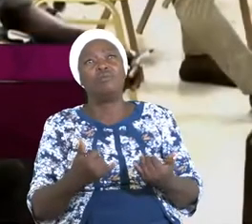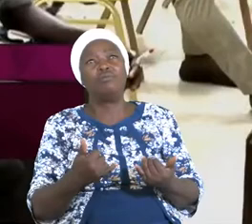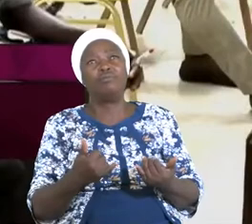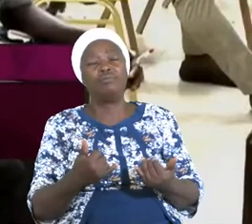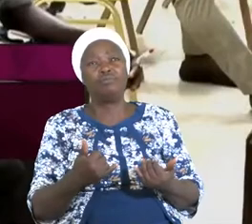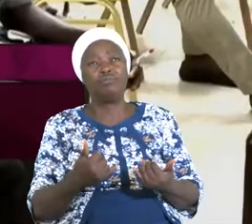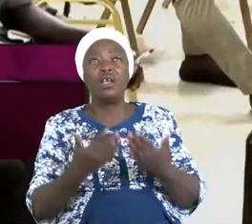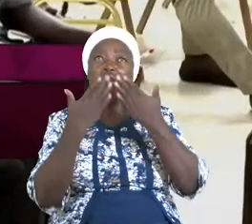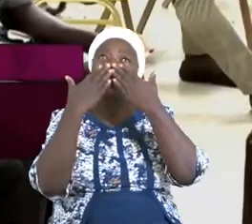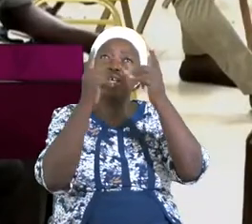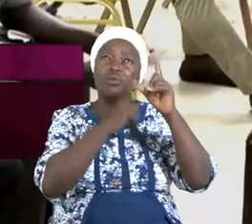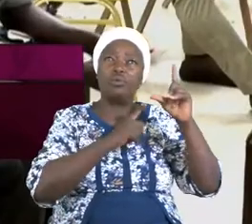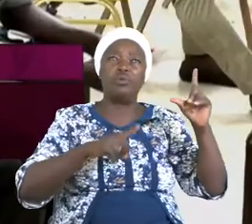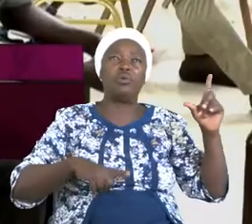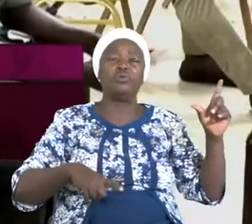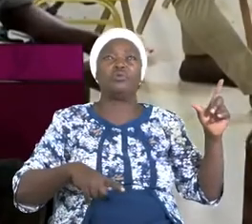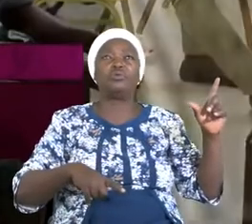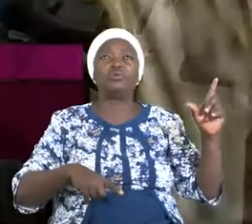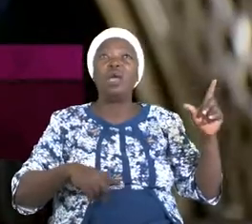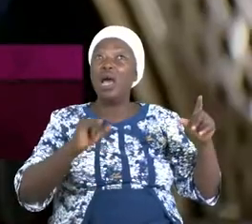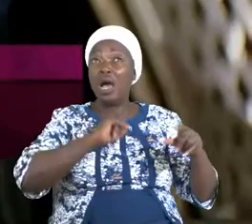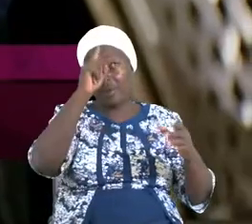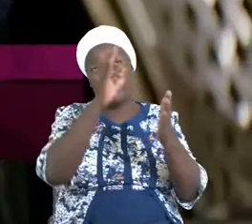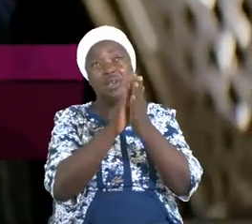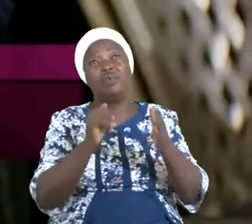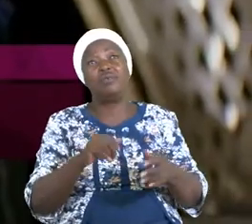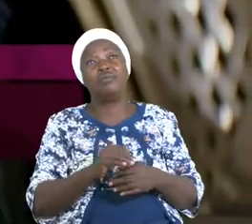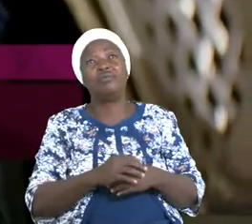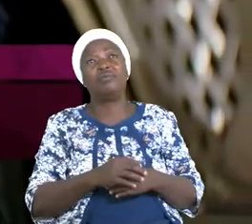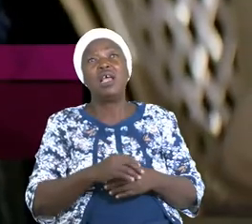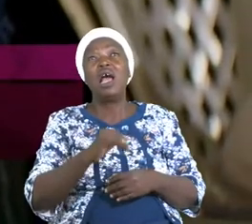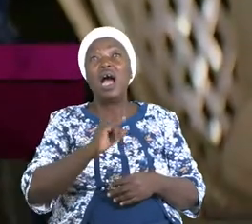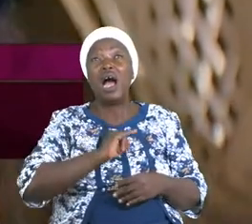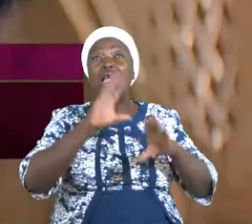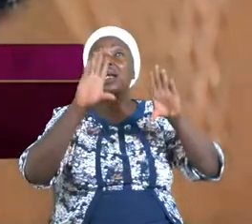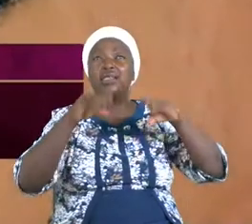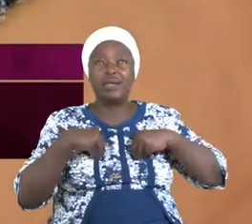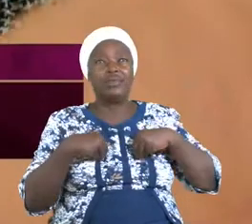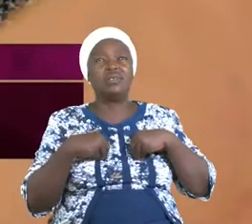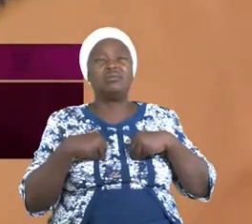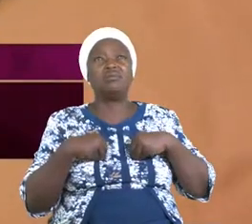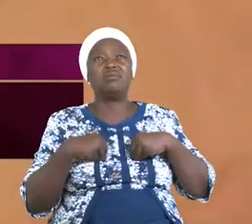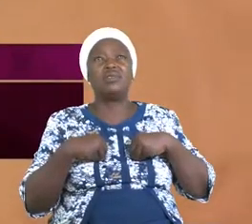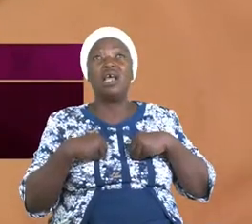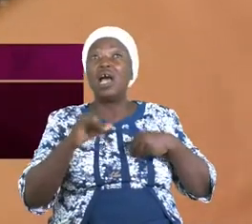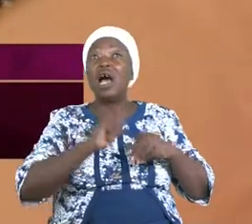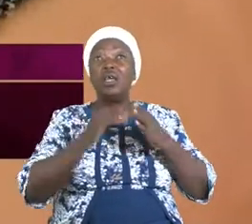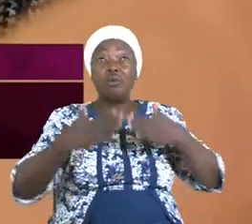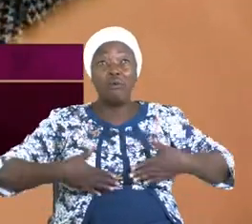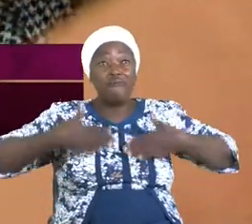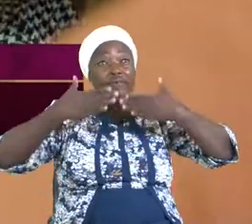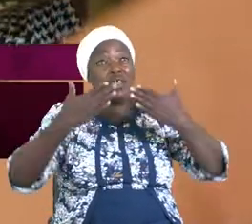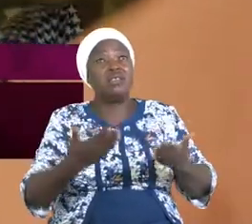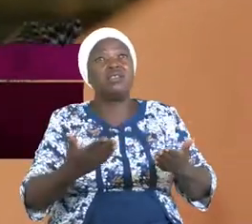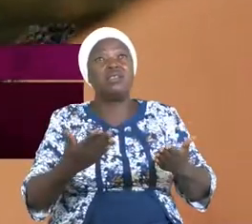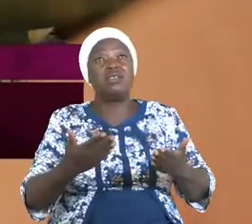Thank you, Lord. I believe. I accept. I confess.